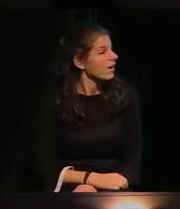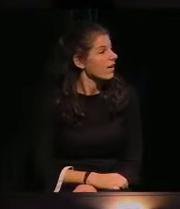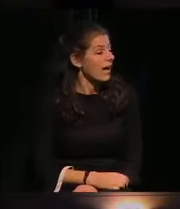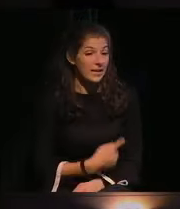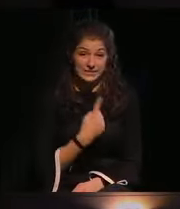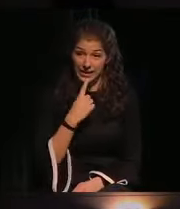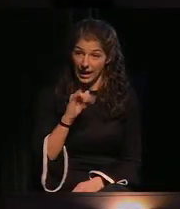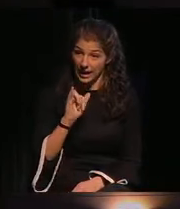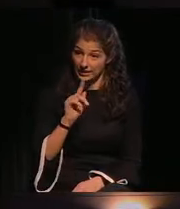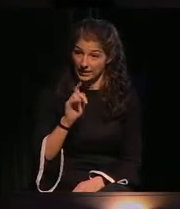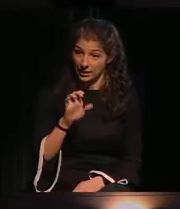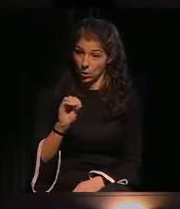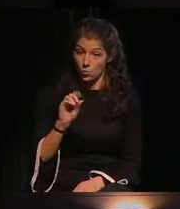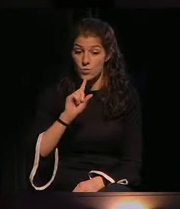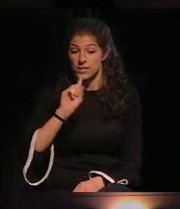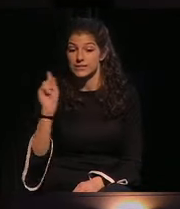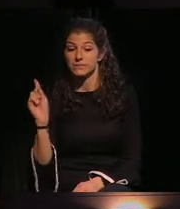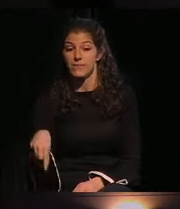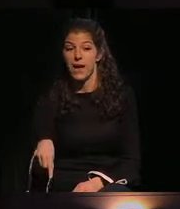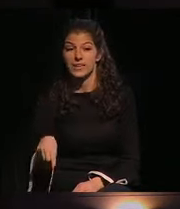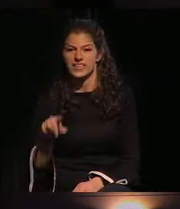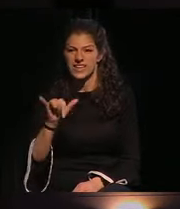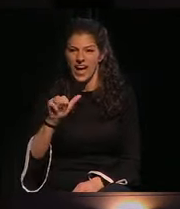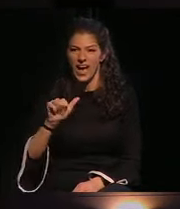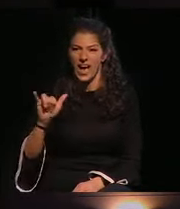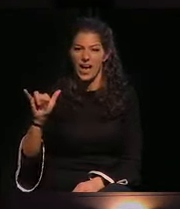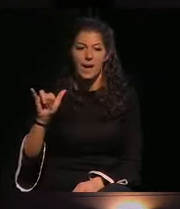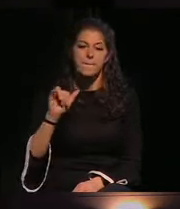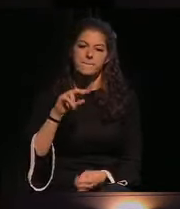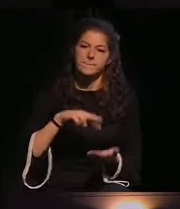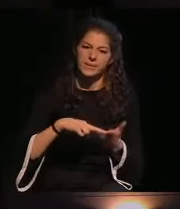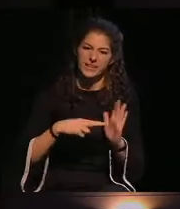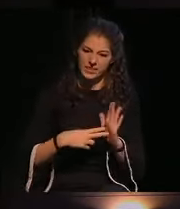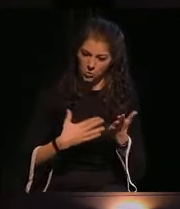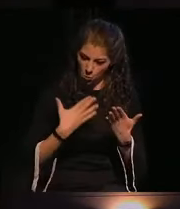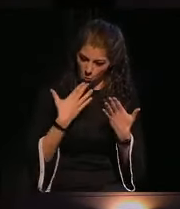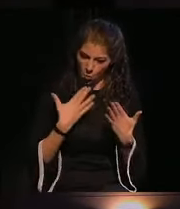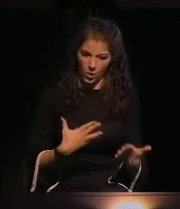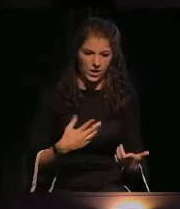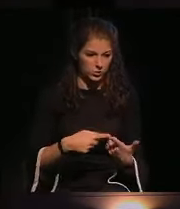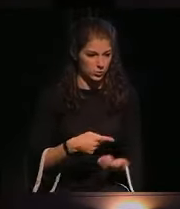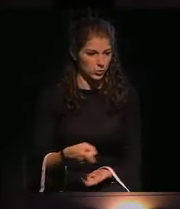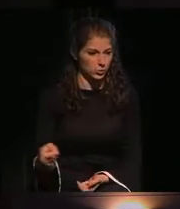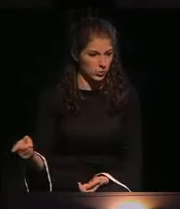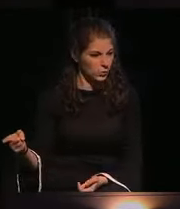And when I say Aiko, you respond, yae. Aiko means well done to you. Aiko.